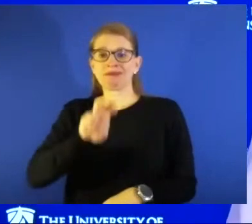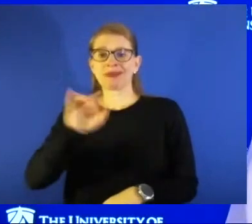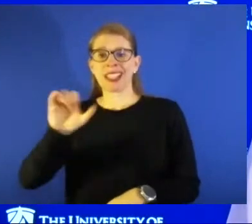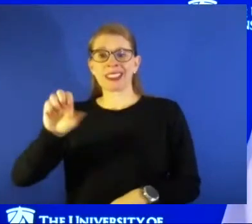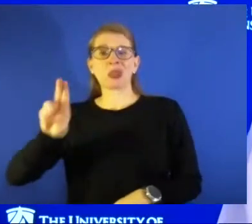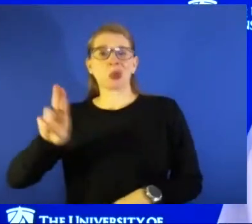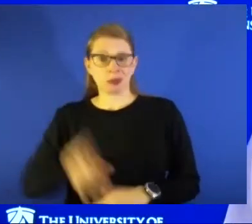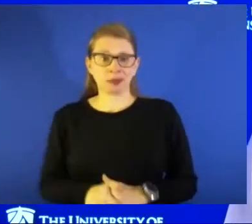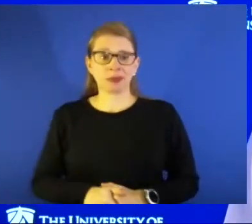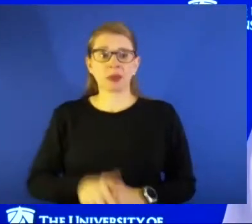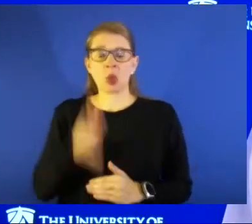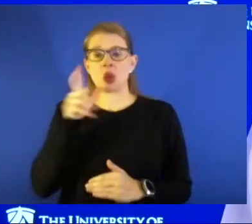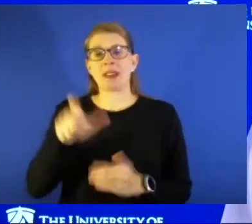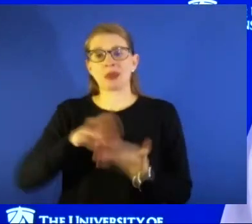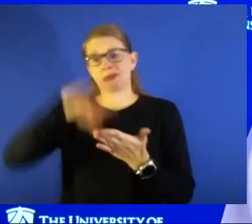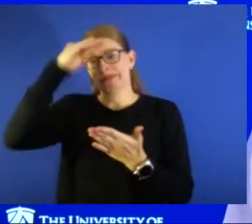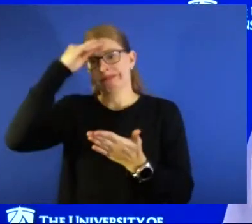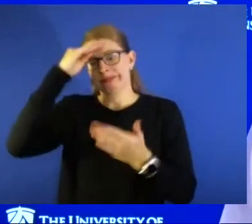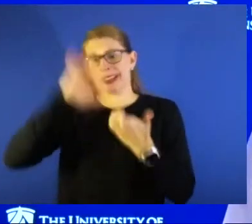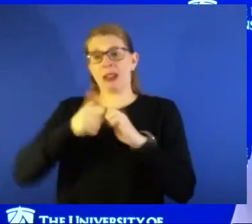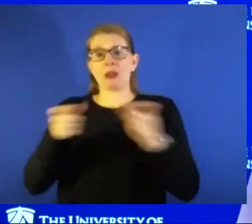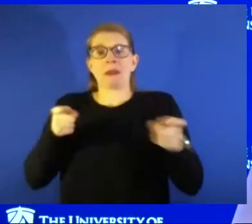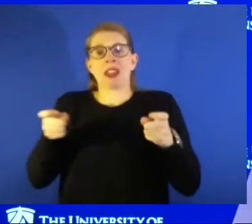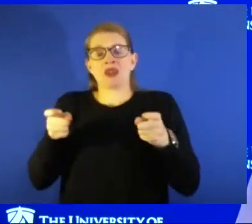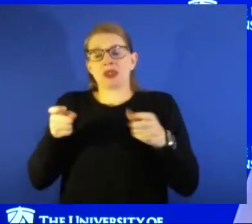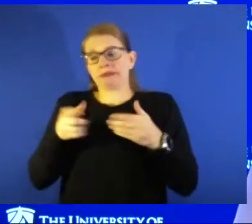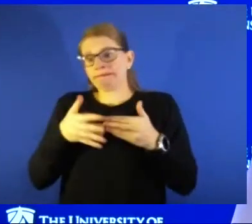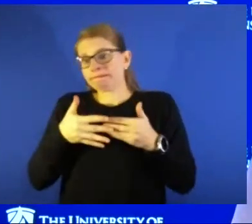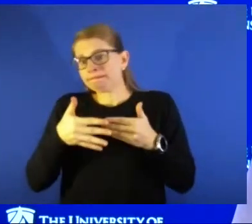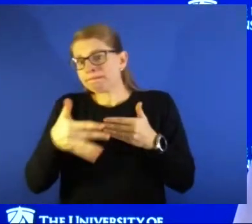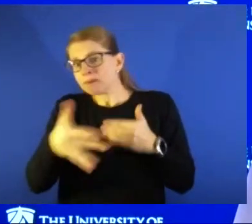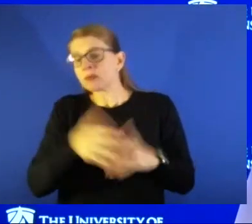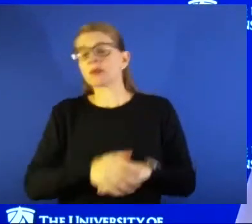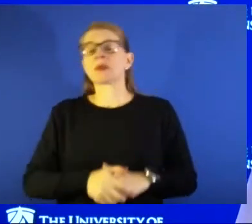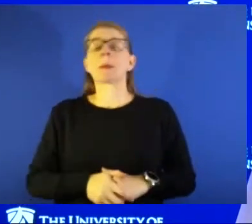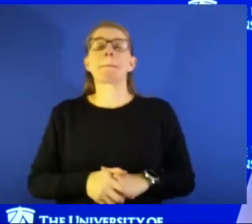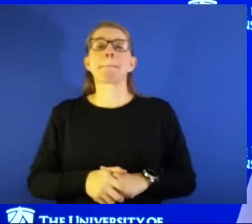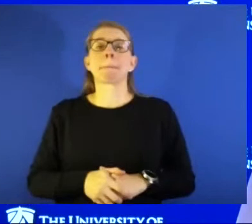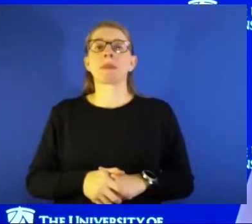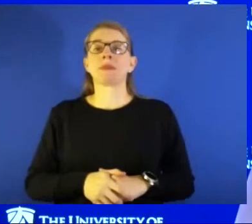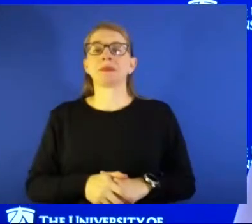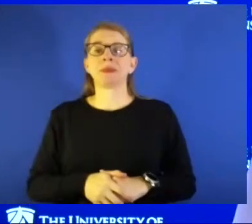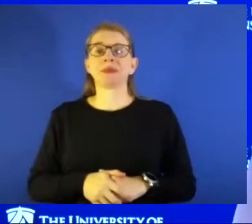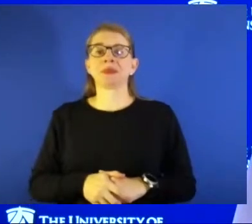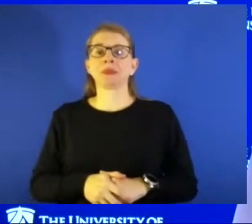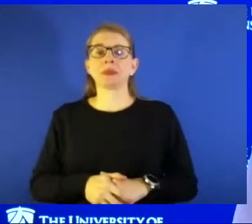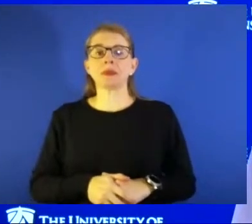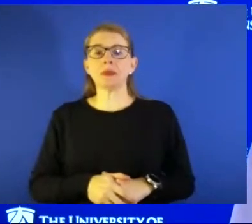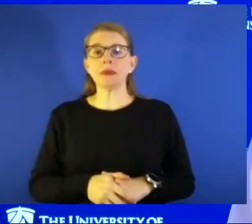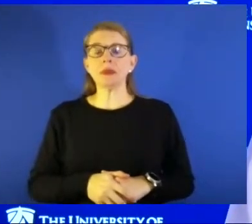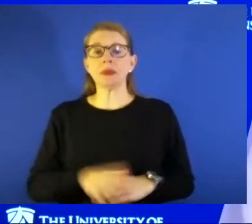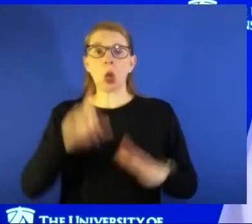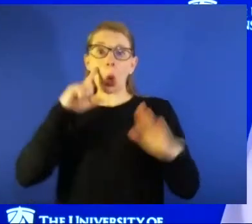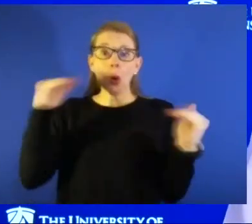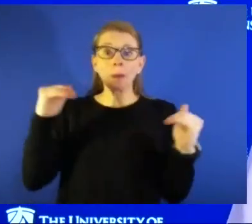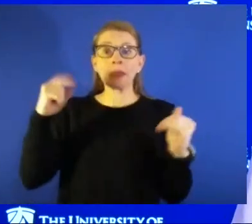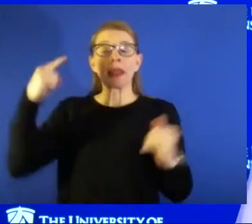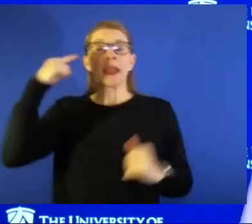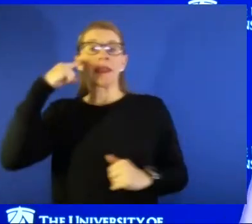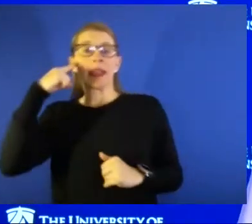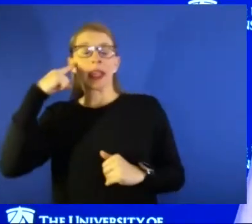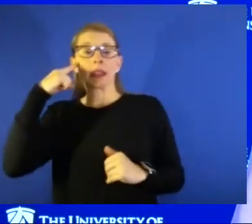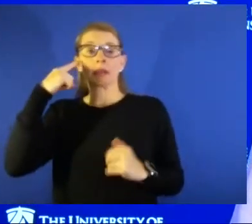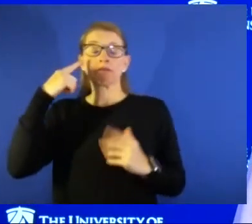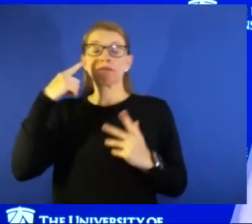to learn to manage it, at least for the foreseeable future. Ultimately, would we hope and think that maybe it gets to be like one of